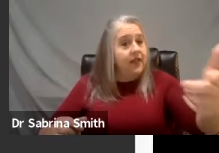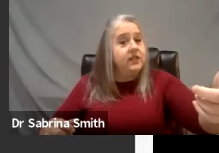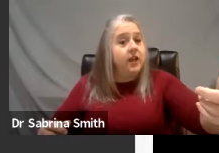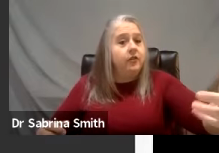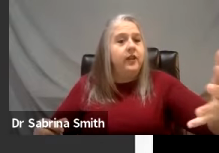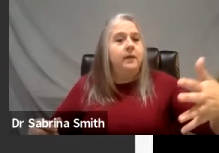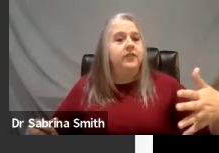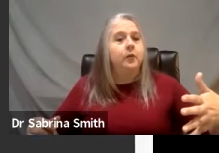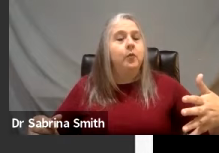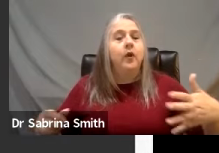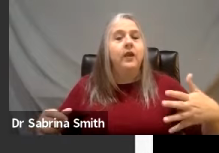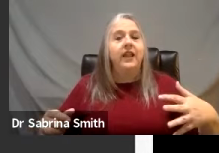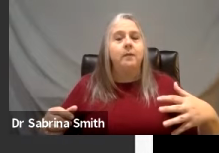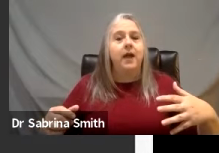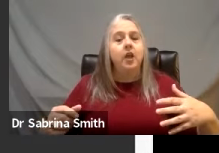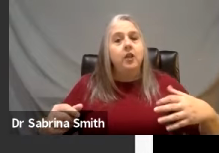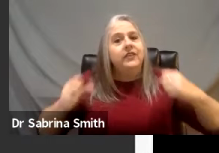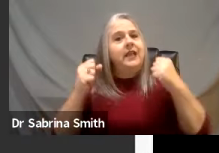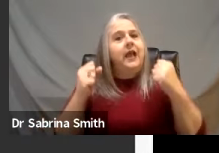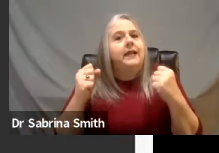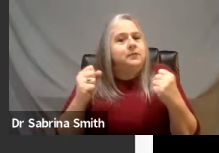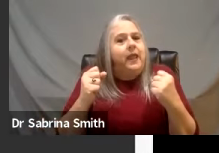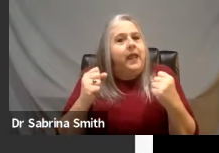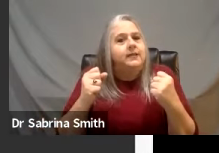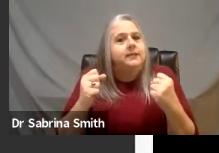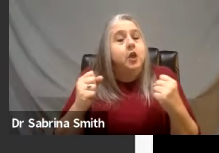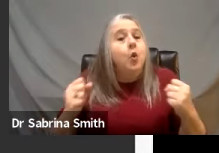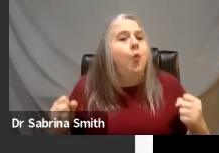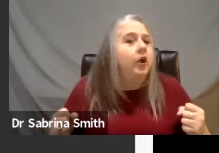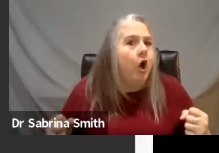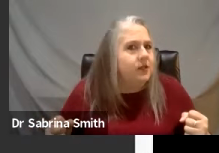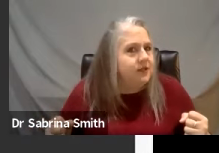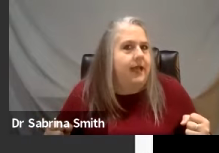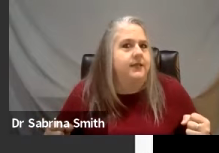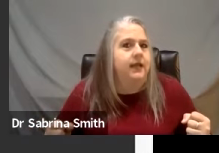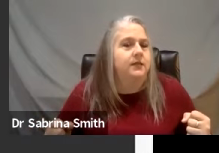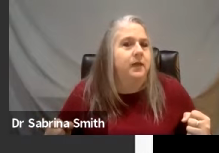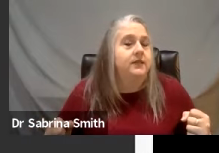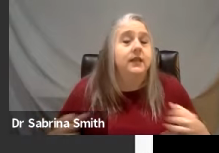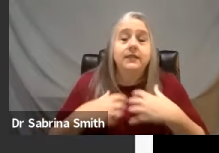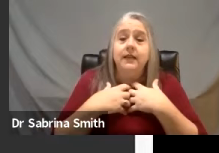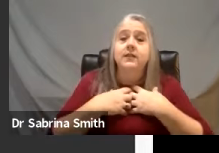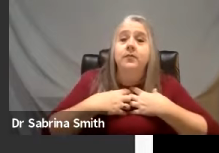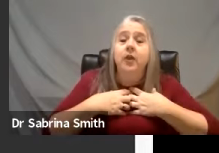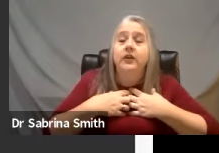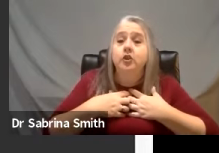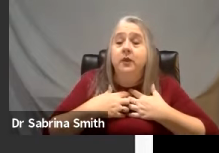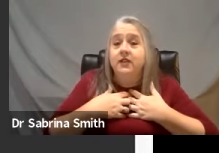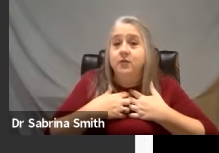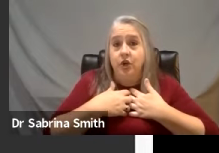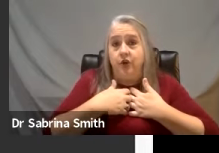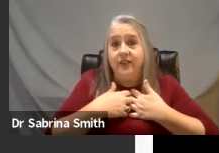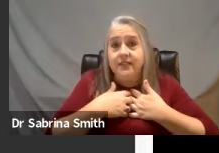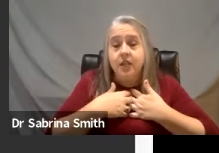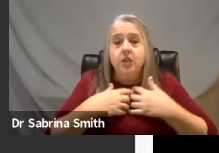Yes, and that's another thing, Amanda, that we want to think about. The tight space. What causes that tight space? Is that something that we do